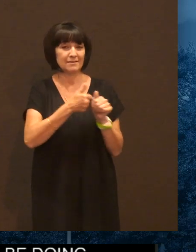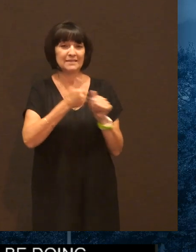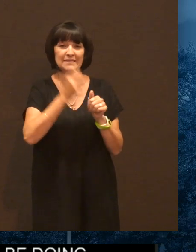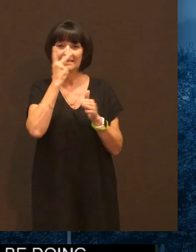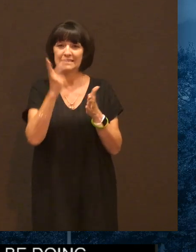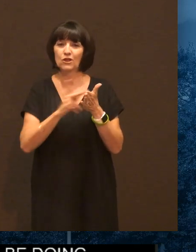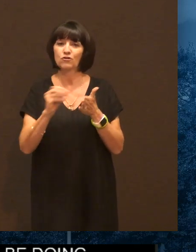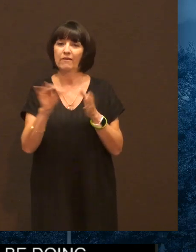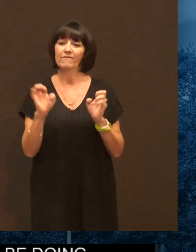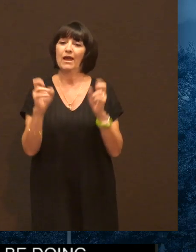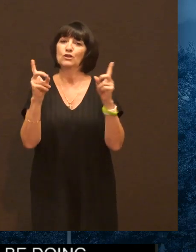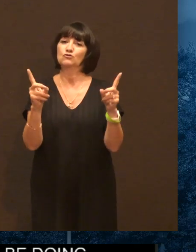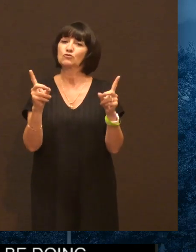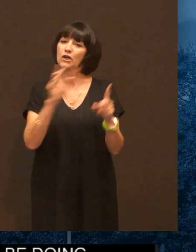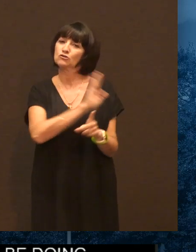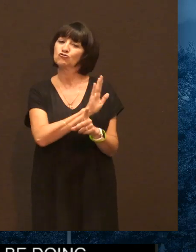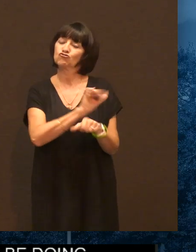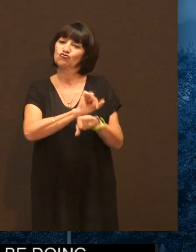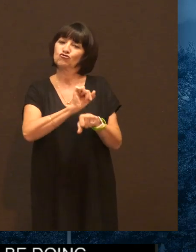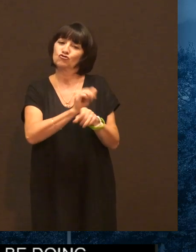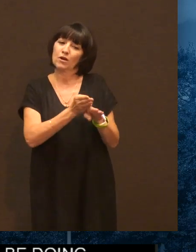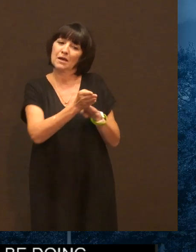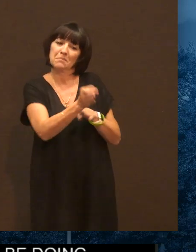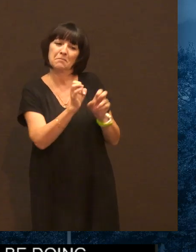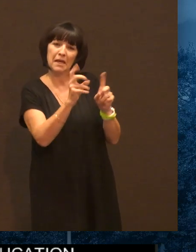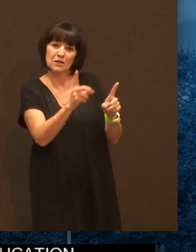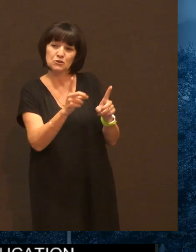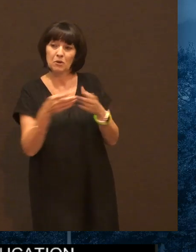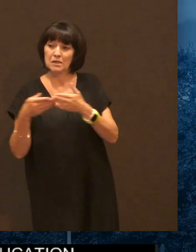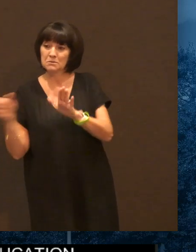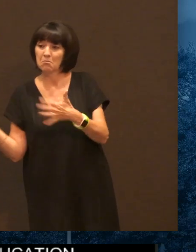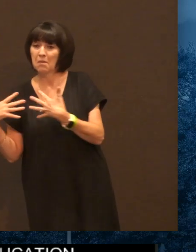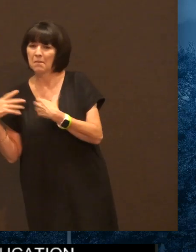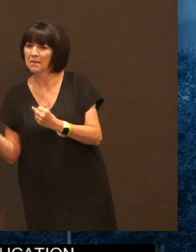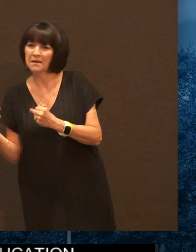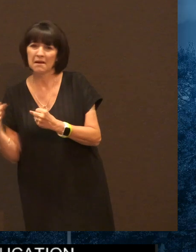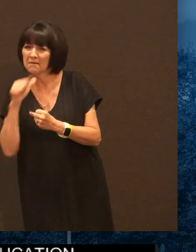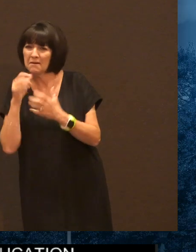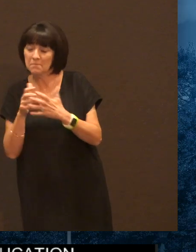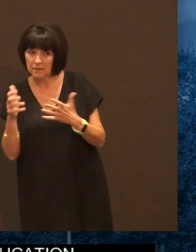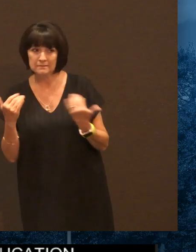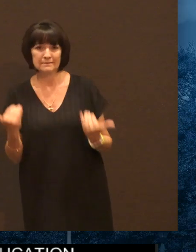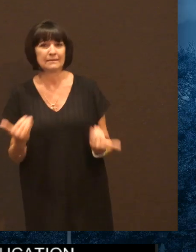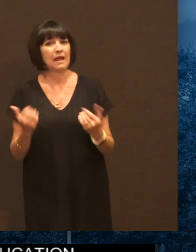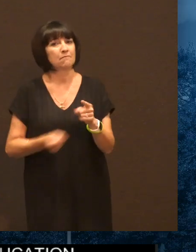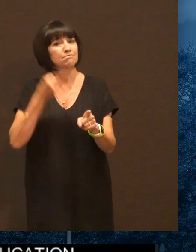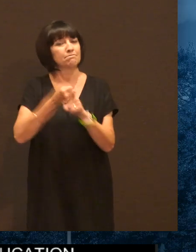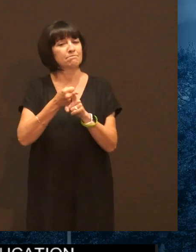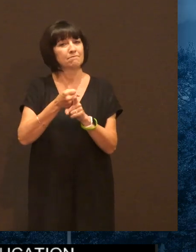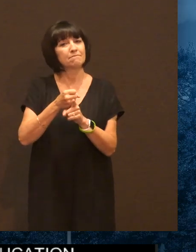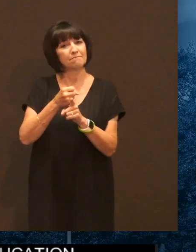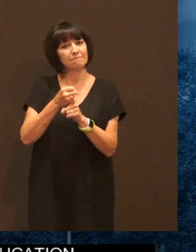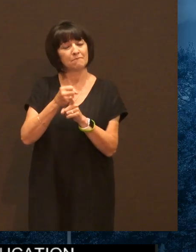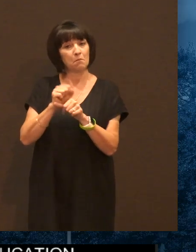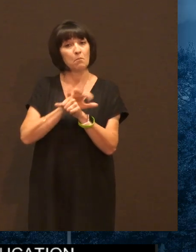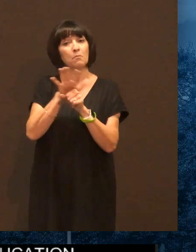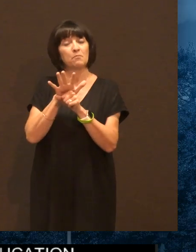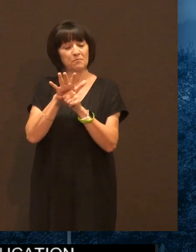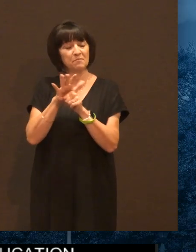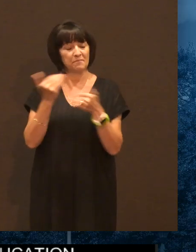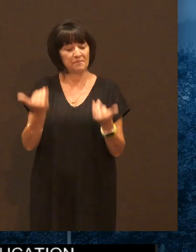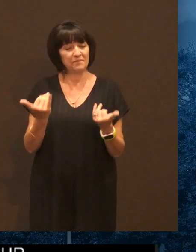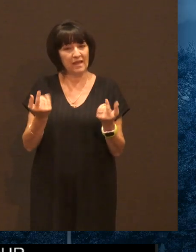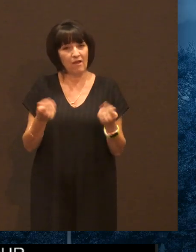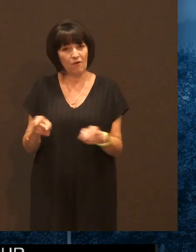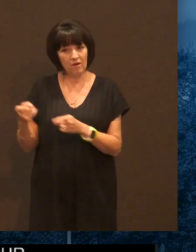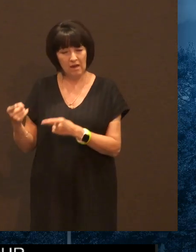than opening our schools. And that's really my message today to the people of our state. The most important thing